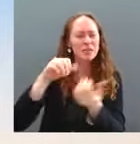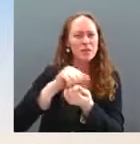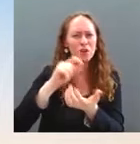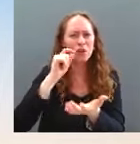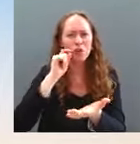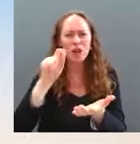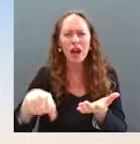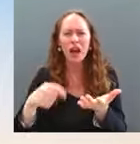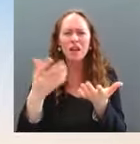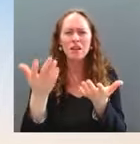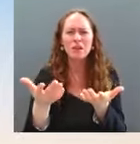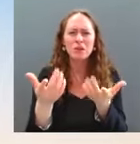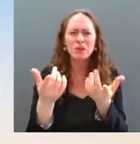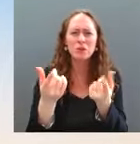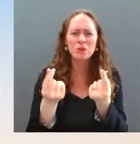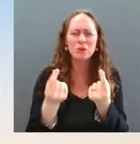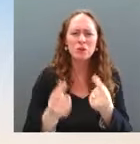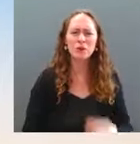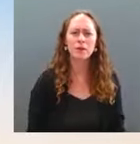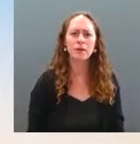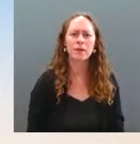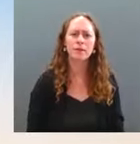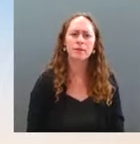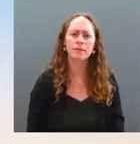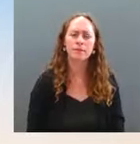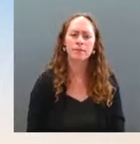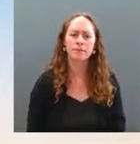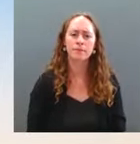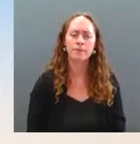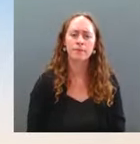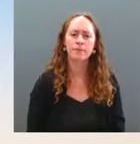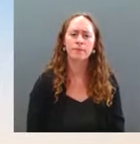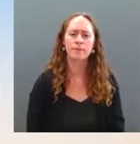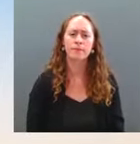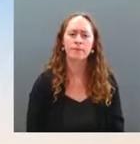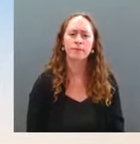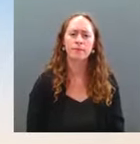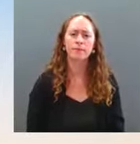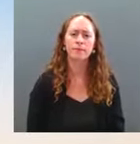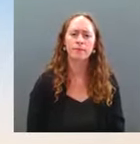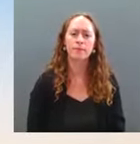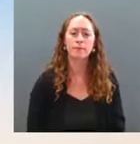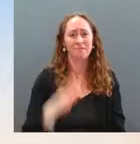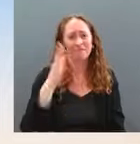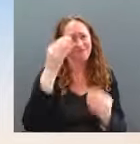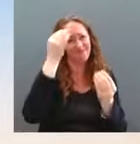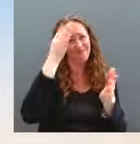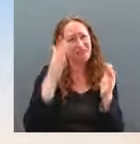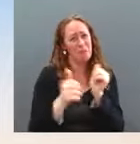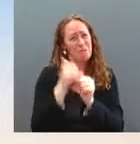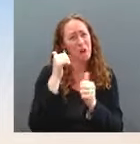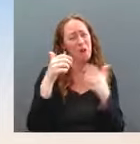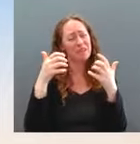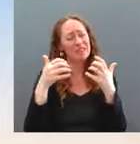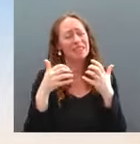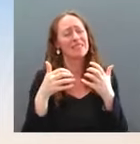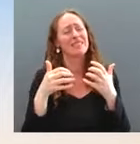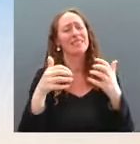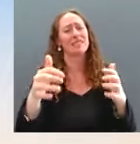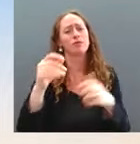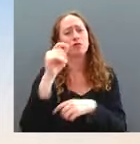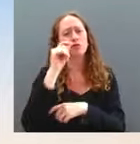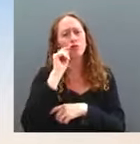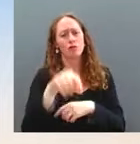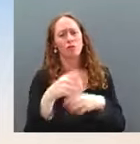we're providing the most humanitarian assistance of any country in the world to support those efforts that neighboring countries have undertaken to